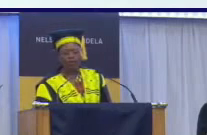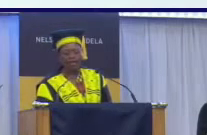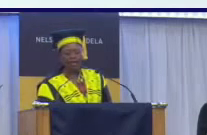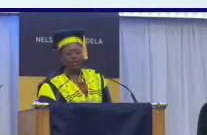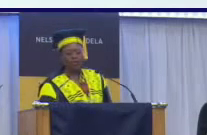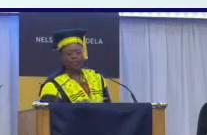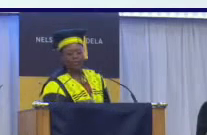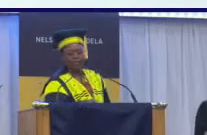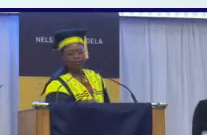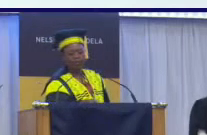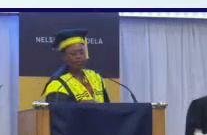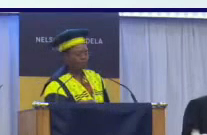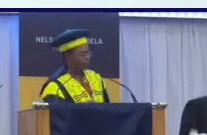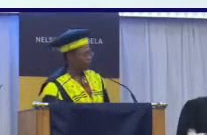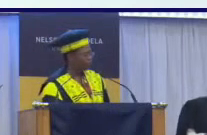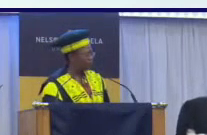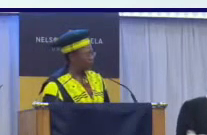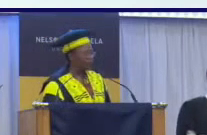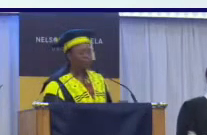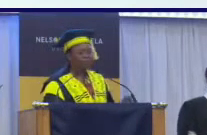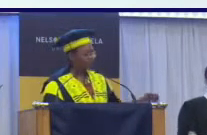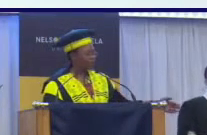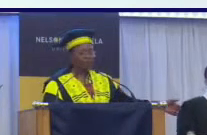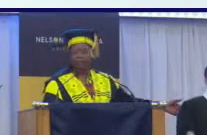Lindokuhle Adonis,